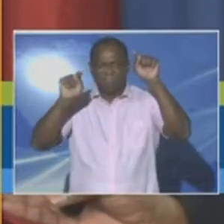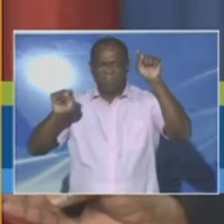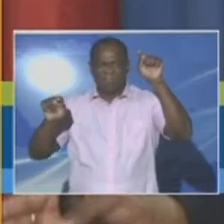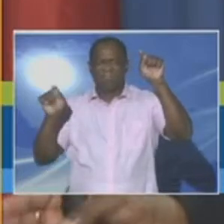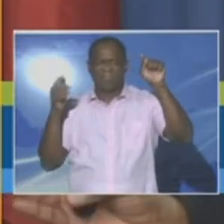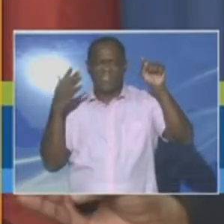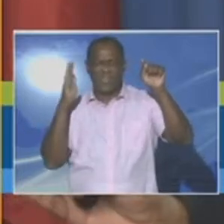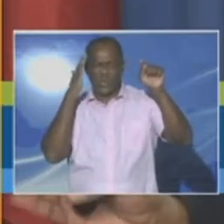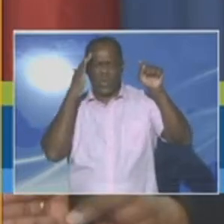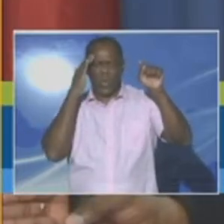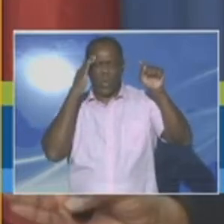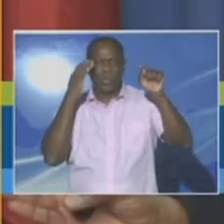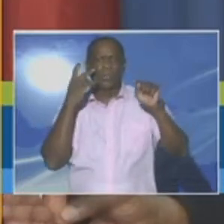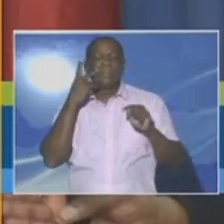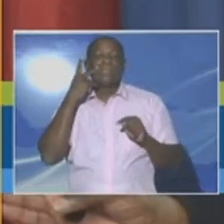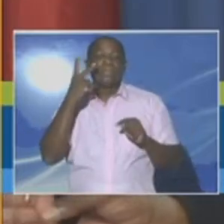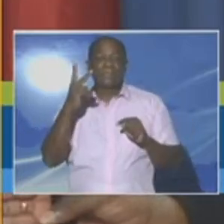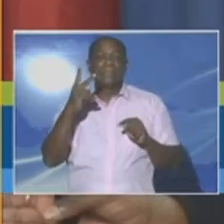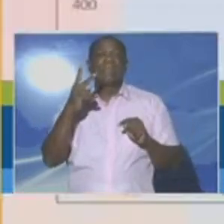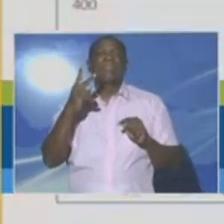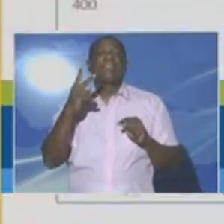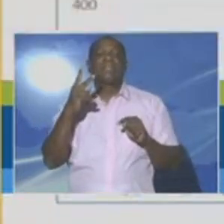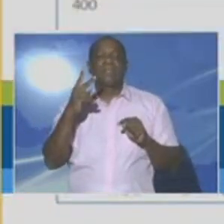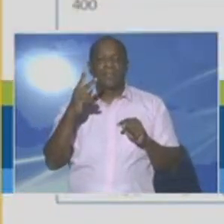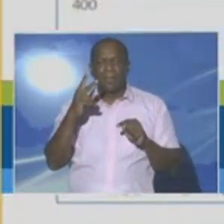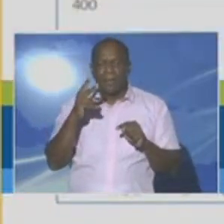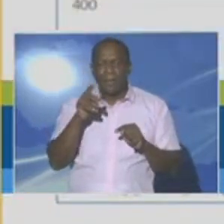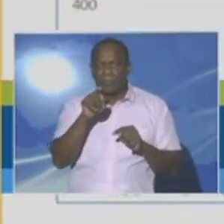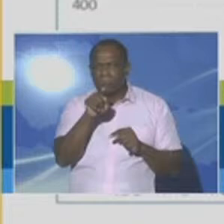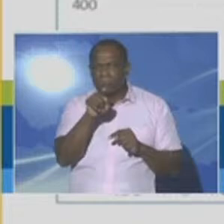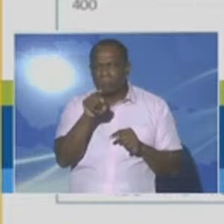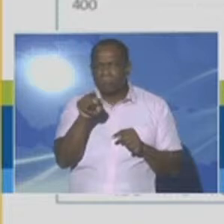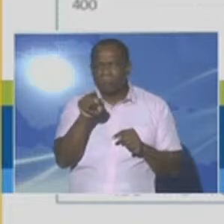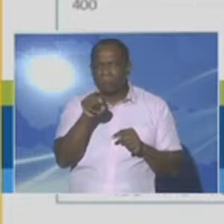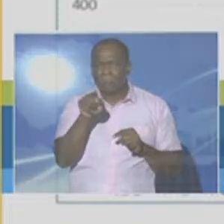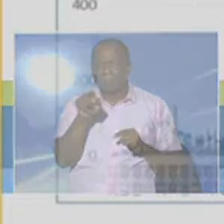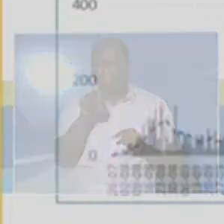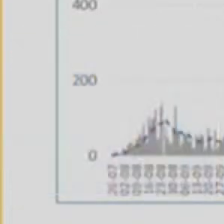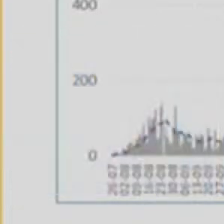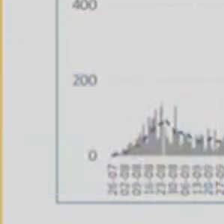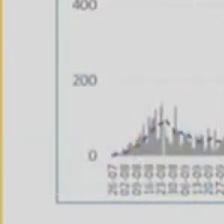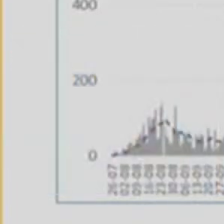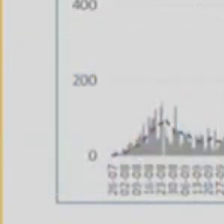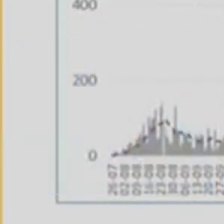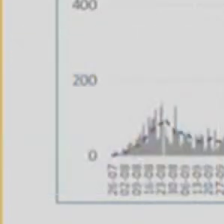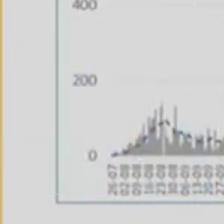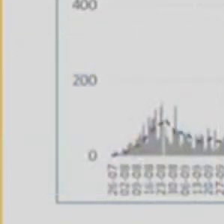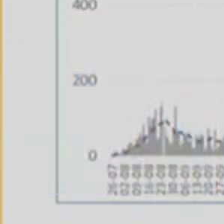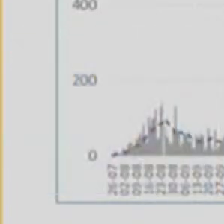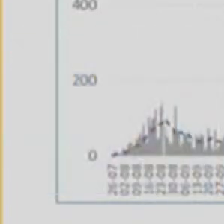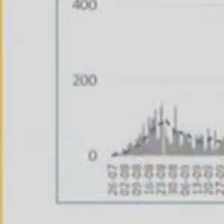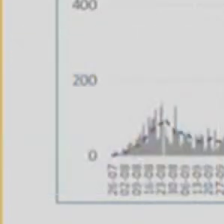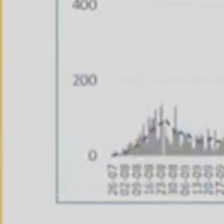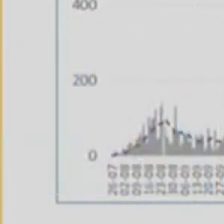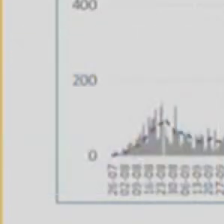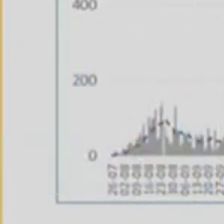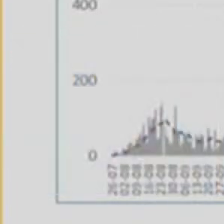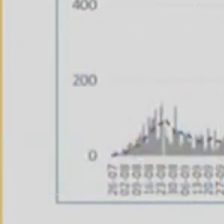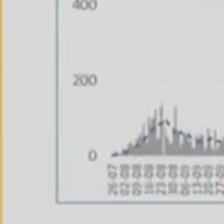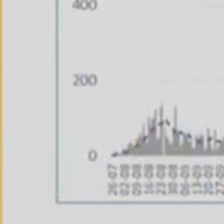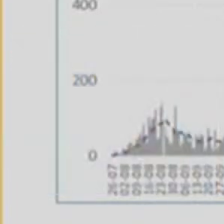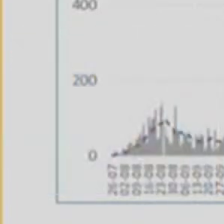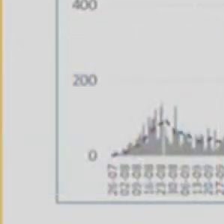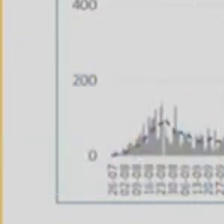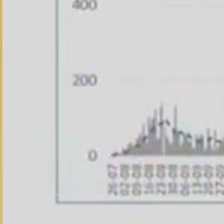side of this curve, the green, blue, and brown or orange, depending on how it looks on your screen, bars representing January, February, and